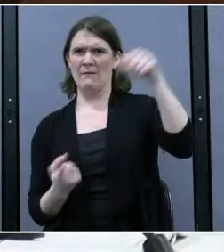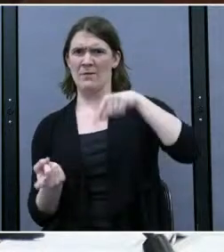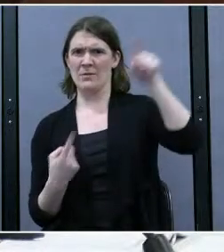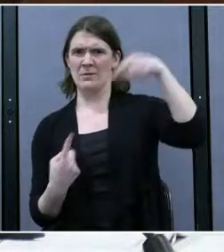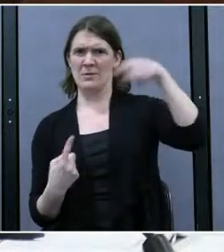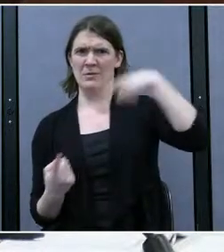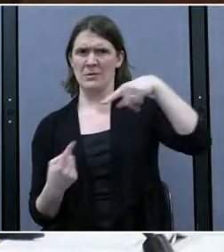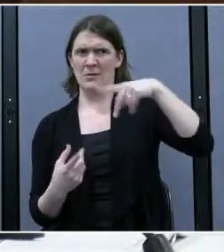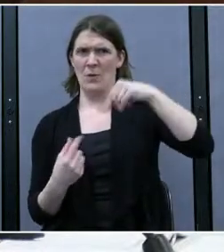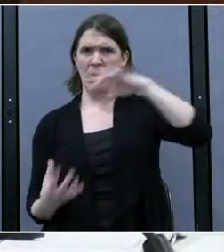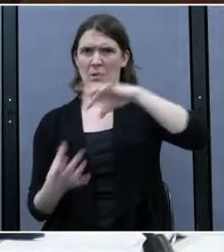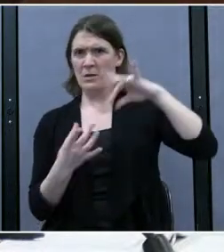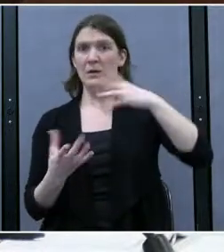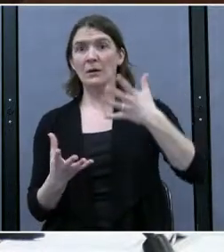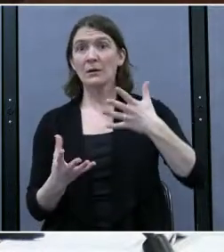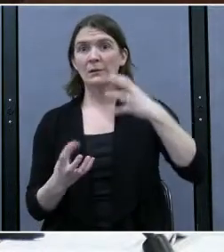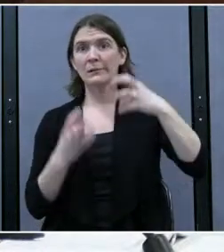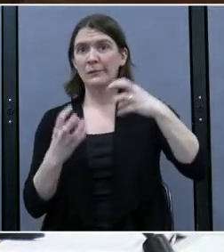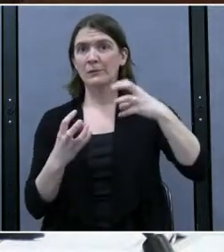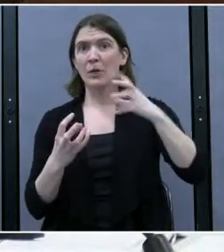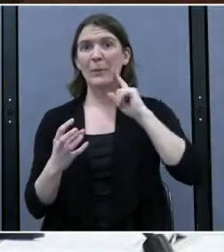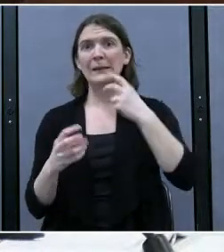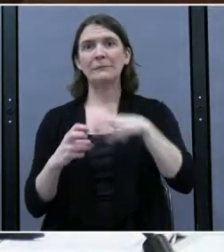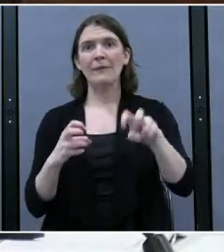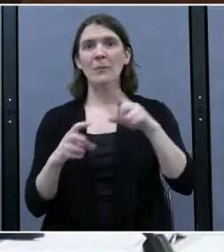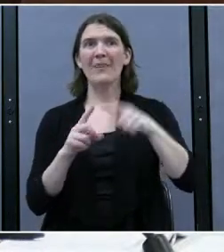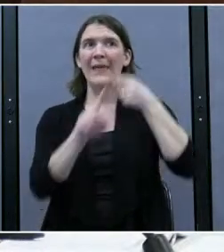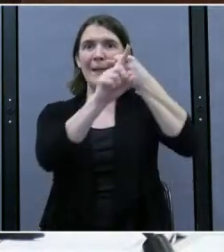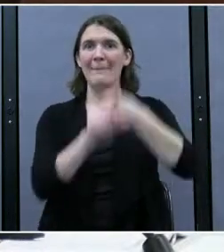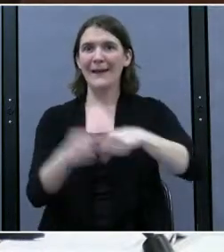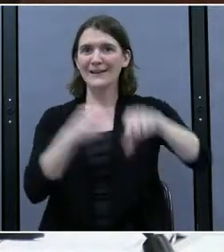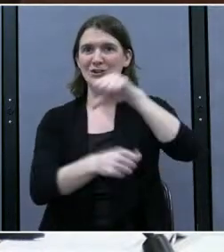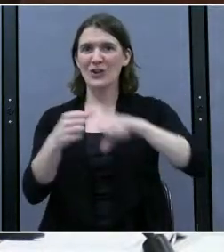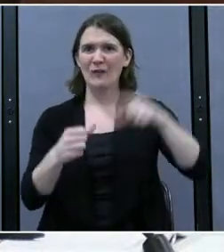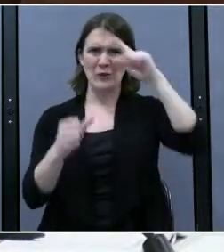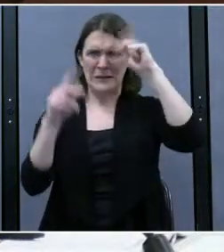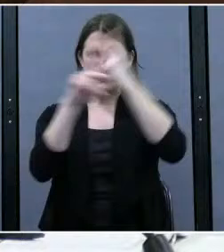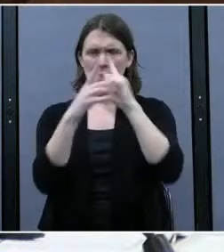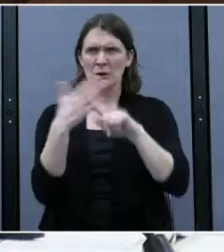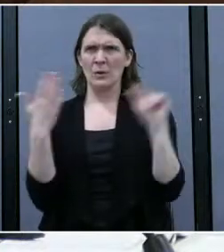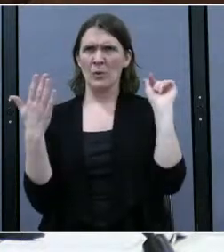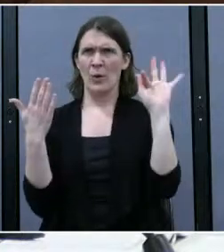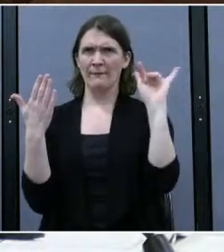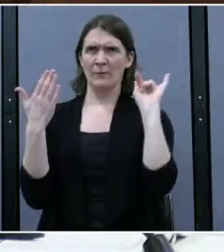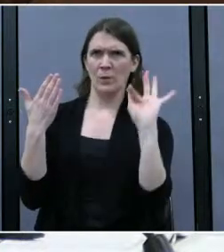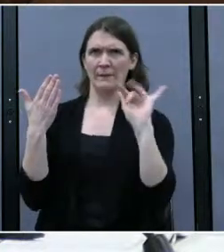12. It gets a little bit hairy to think your way through all those possible